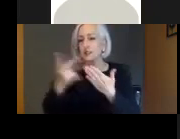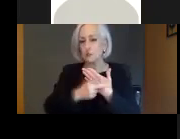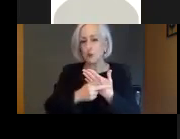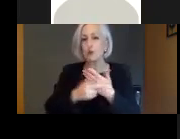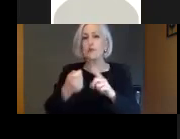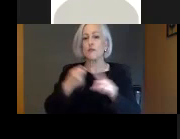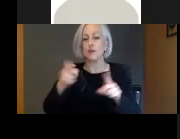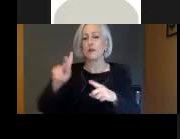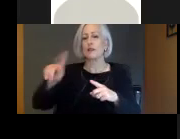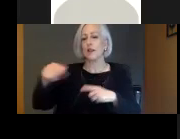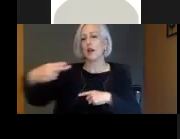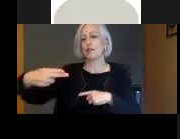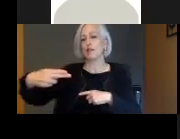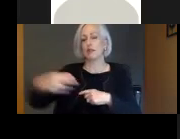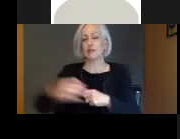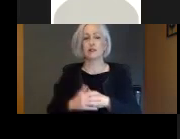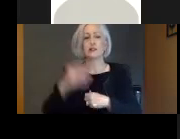KATH? Next slide.